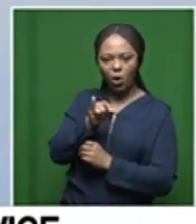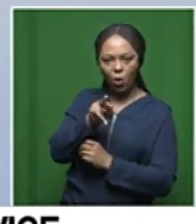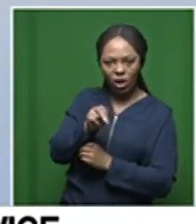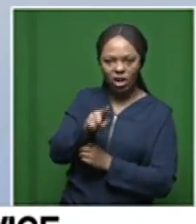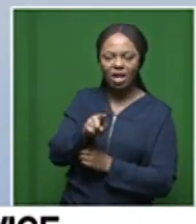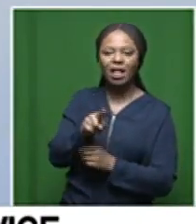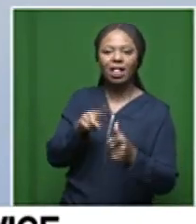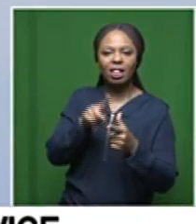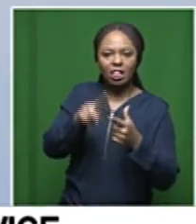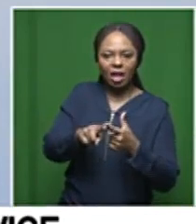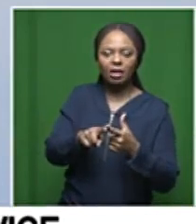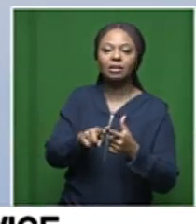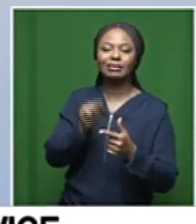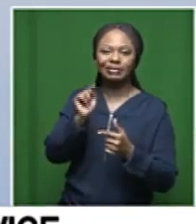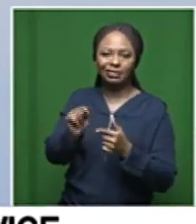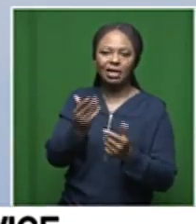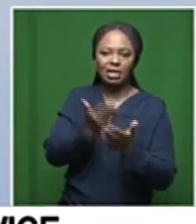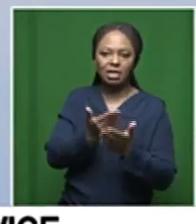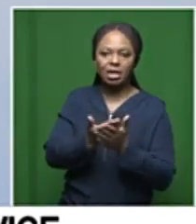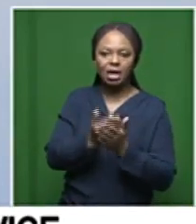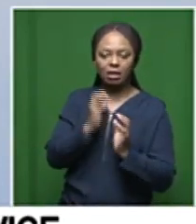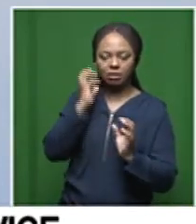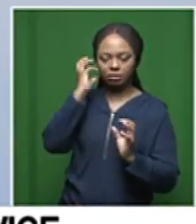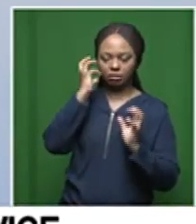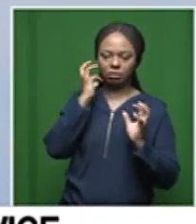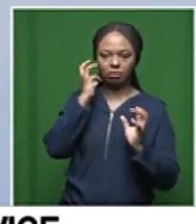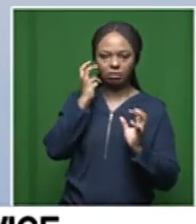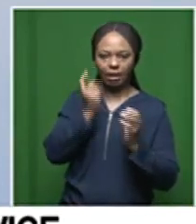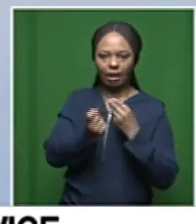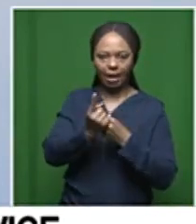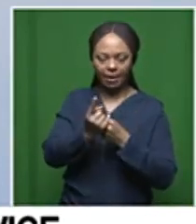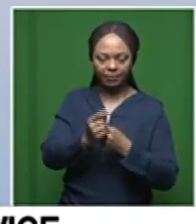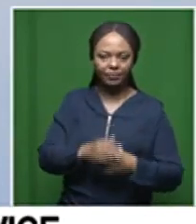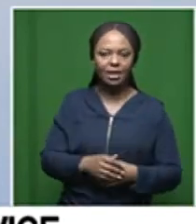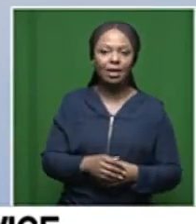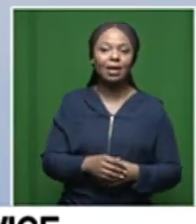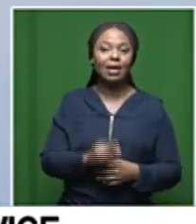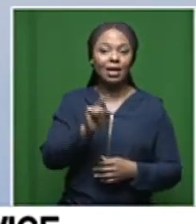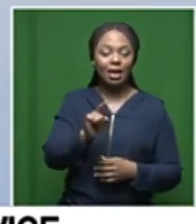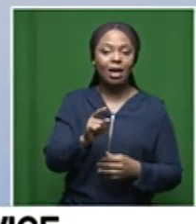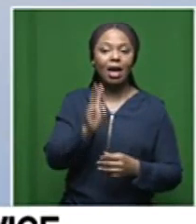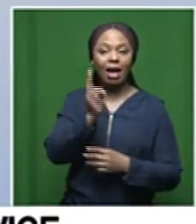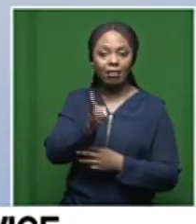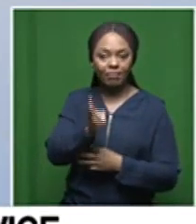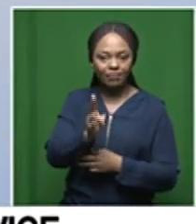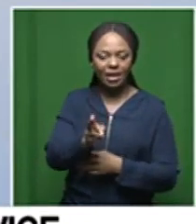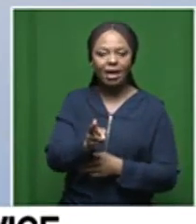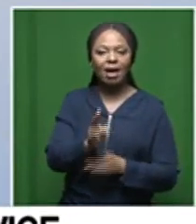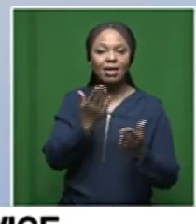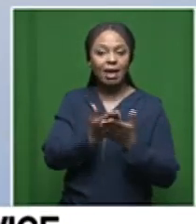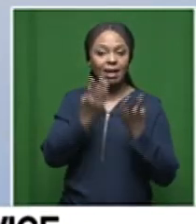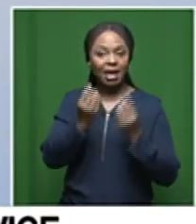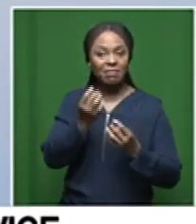iron, then they would eventually develop anemia. Conversely, people can also have anemia,